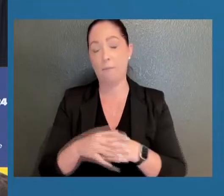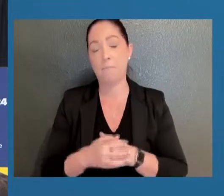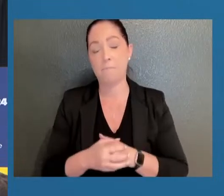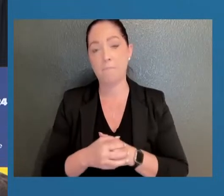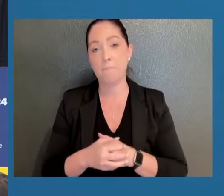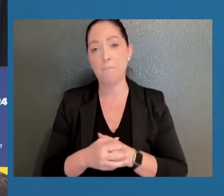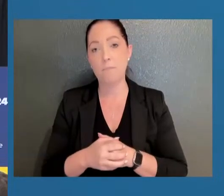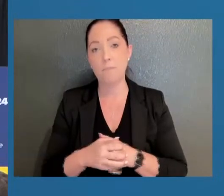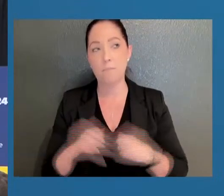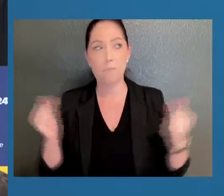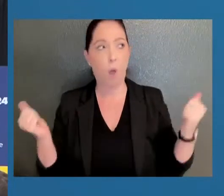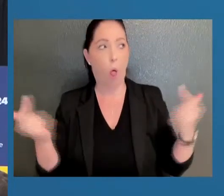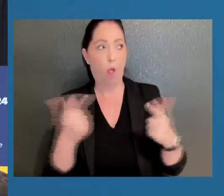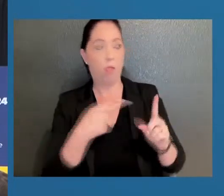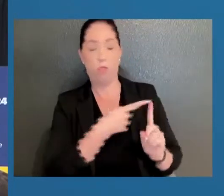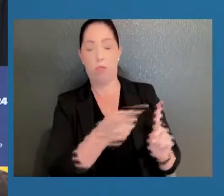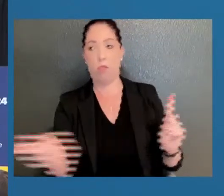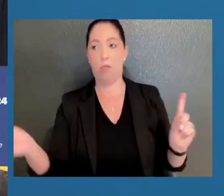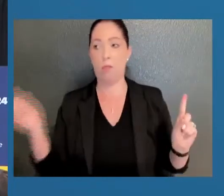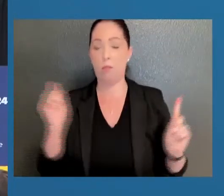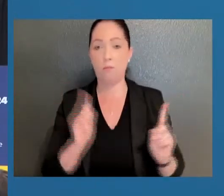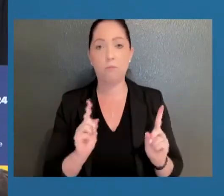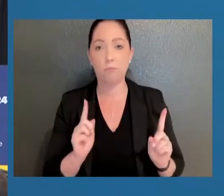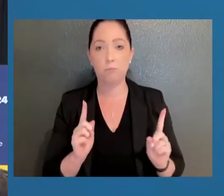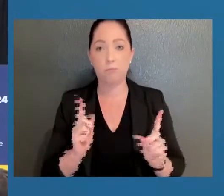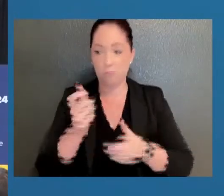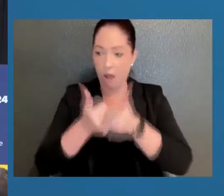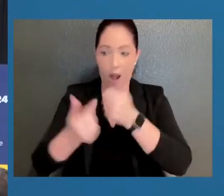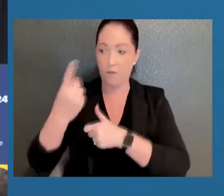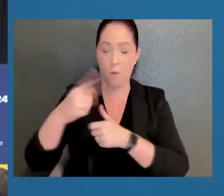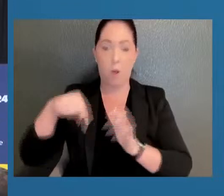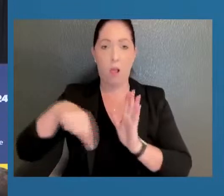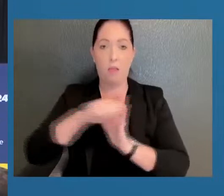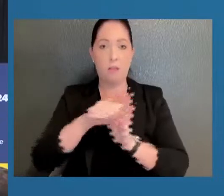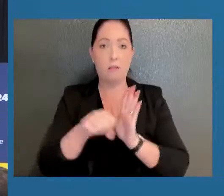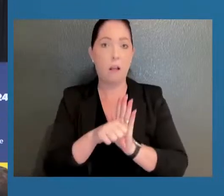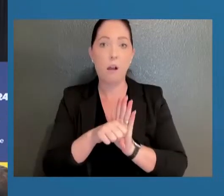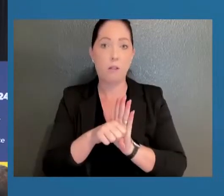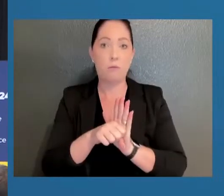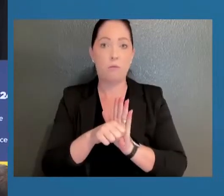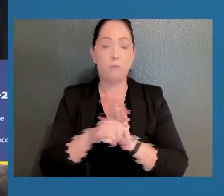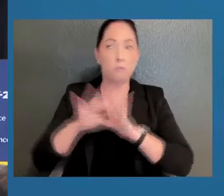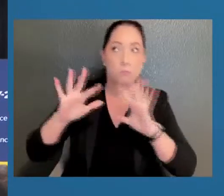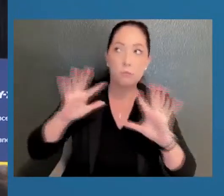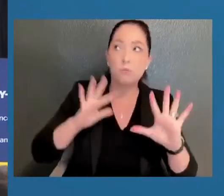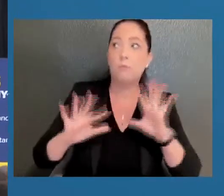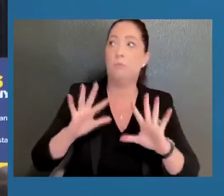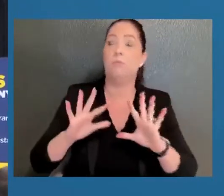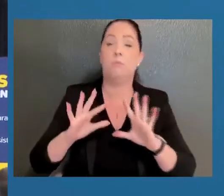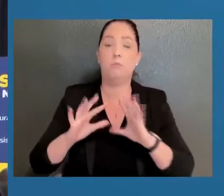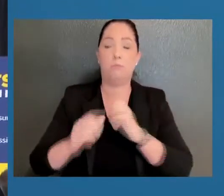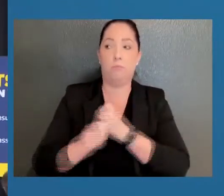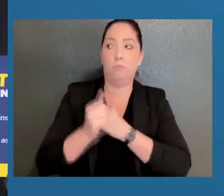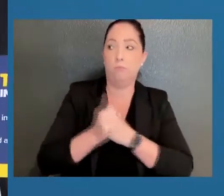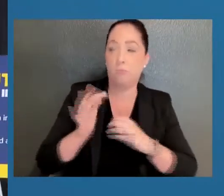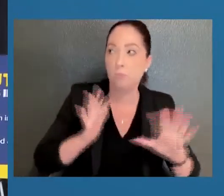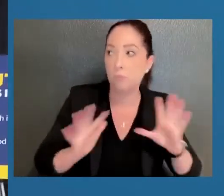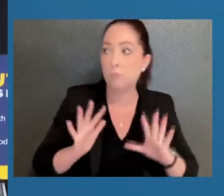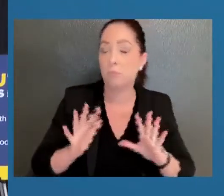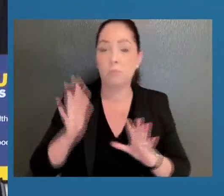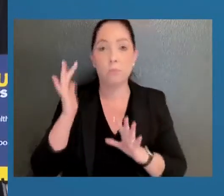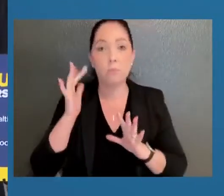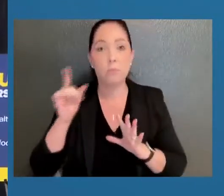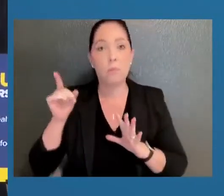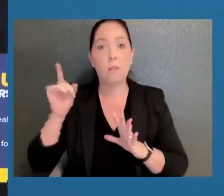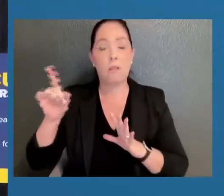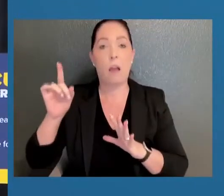All of us, everyone in the state right now is under attack. It's come from an administration that is heartless